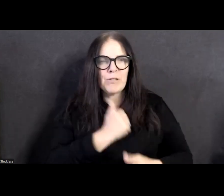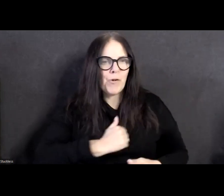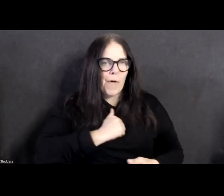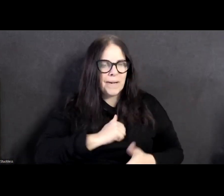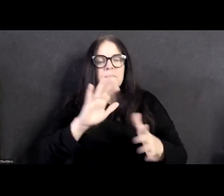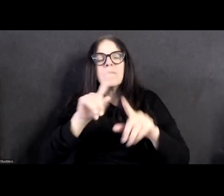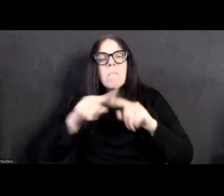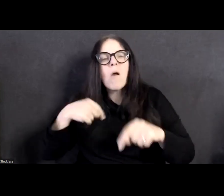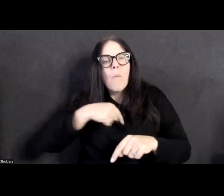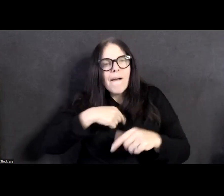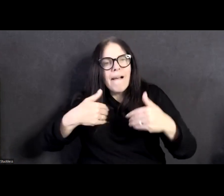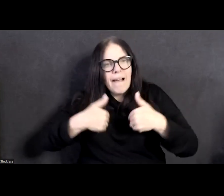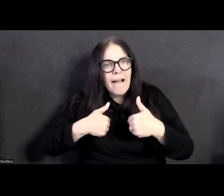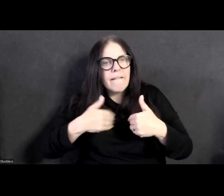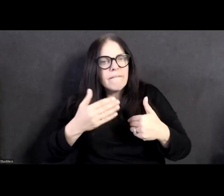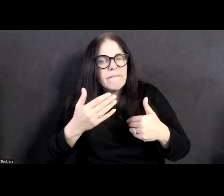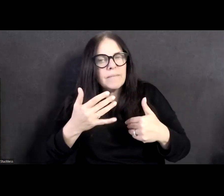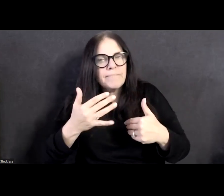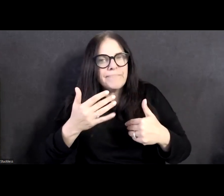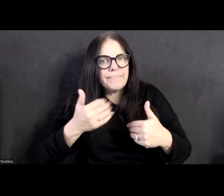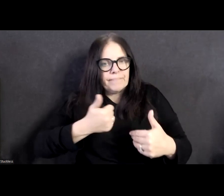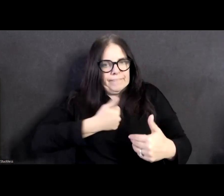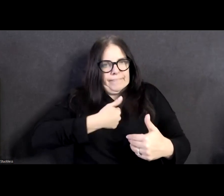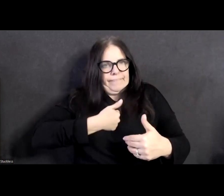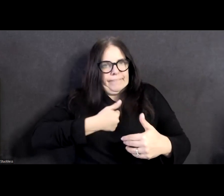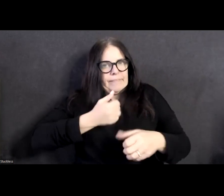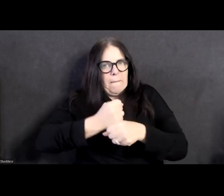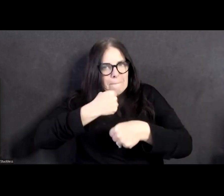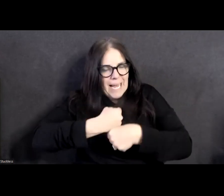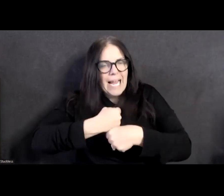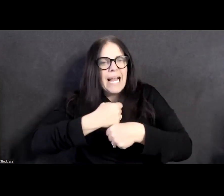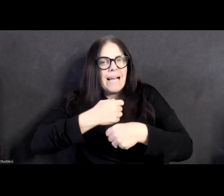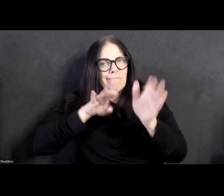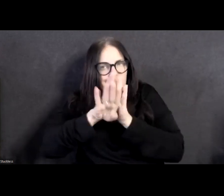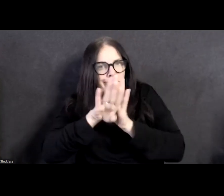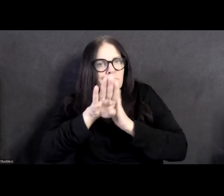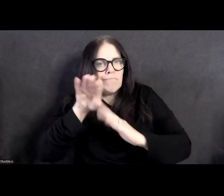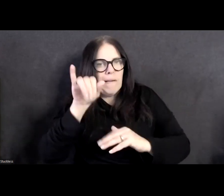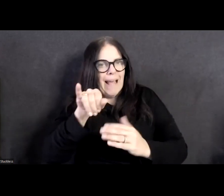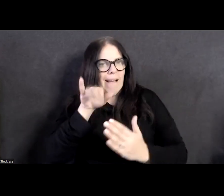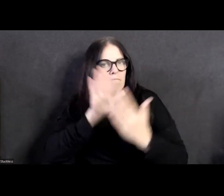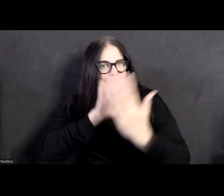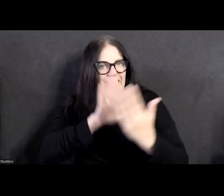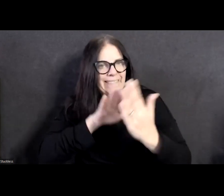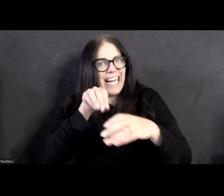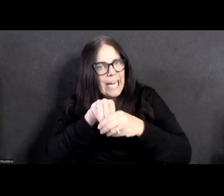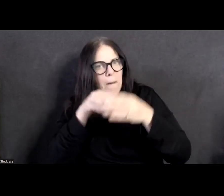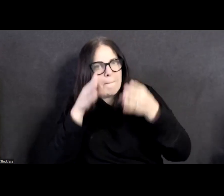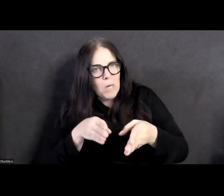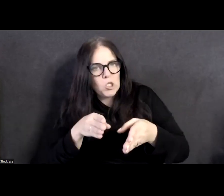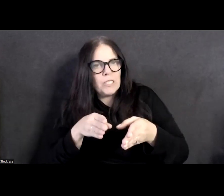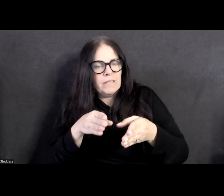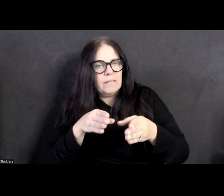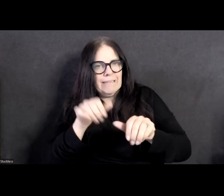own self-made in face-to-face diagnostic, in-person diagnostic is totally